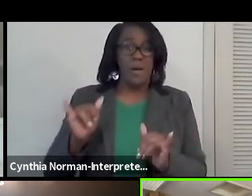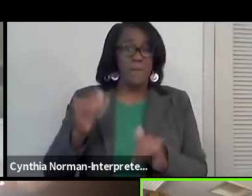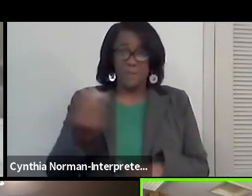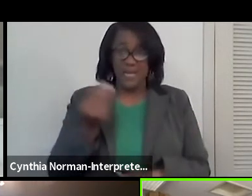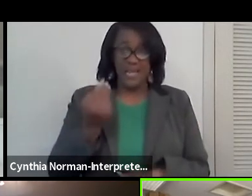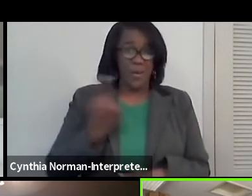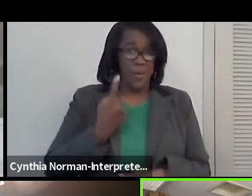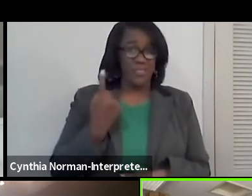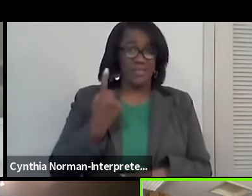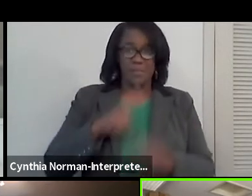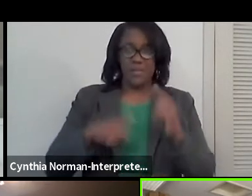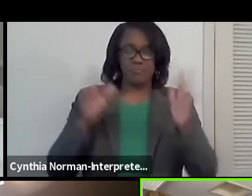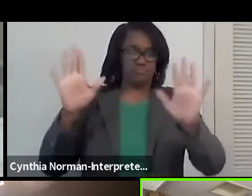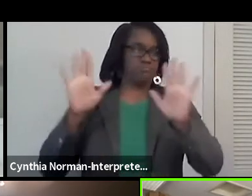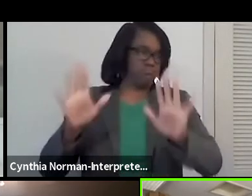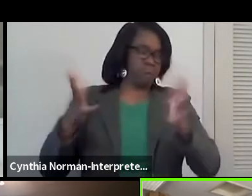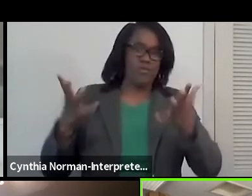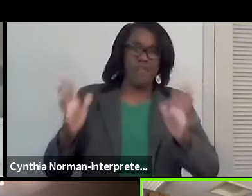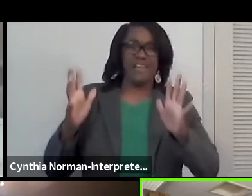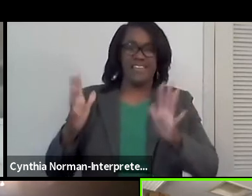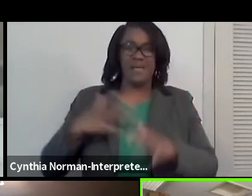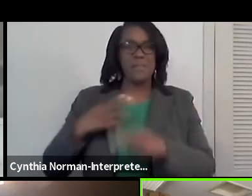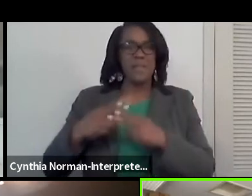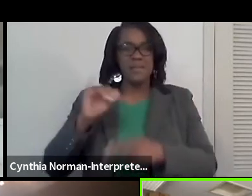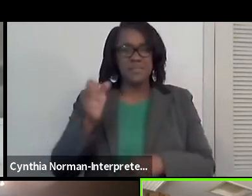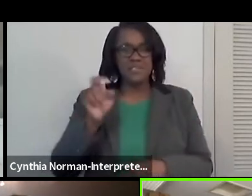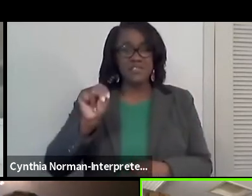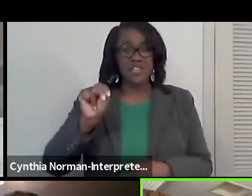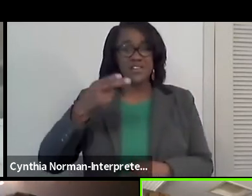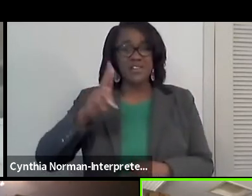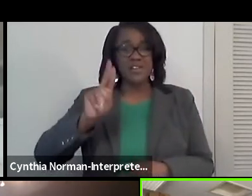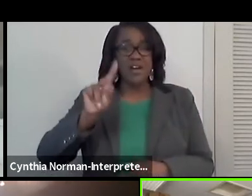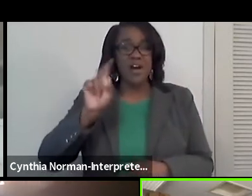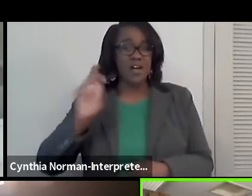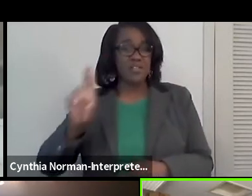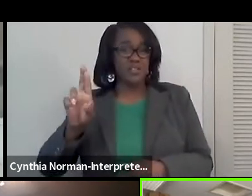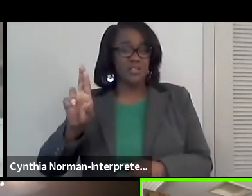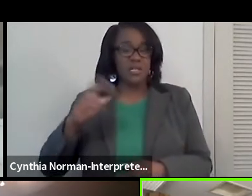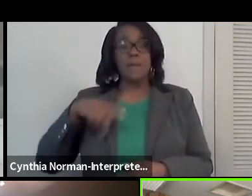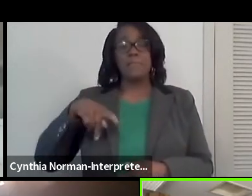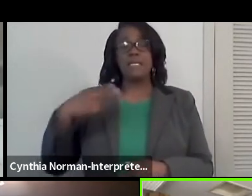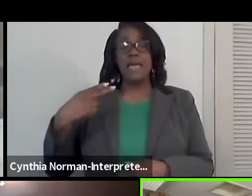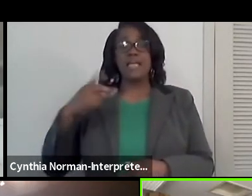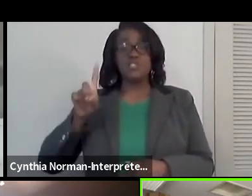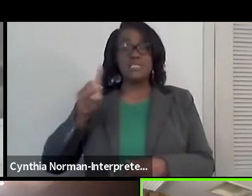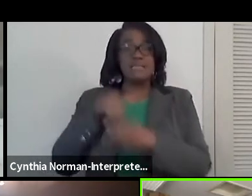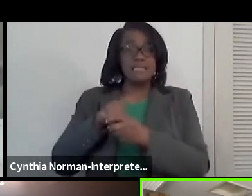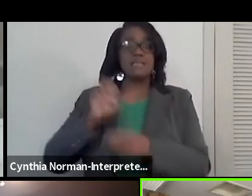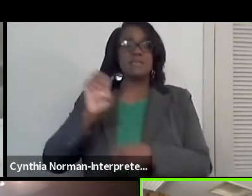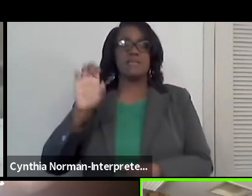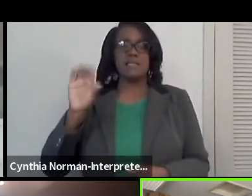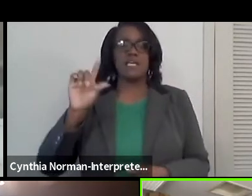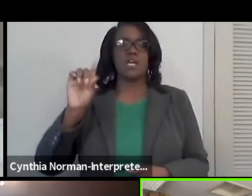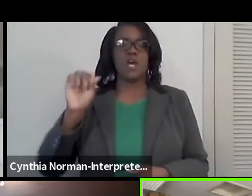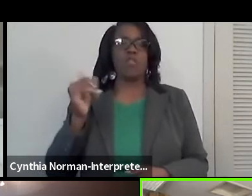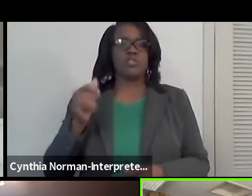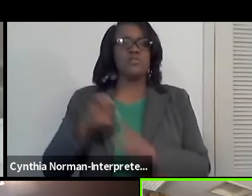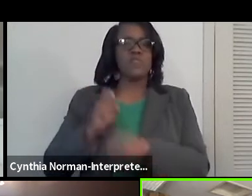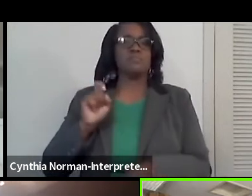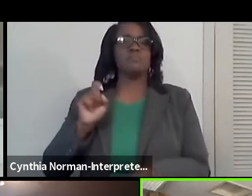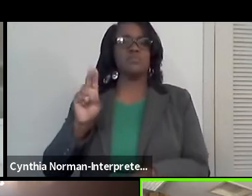incredible. My name is Jen Hunter. I got my PhD in ecology from UC Davis, where I studied